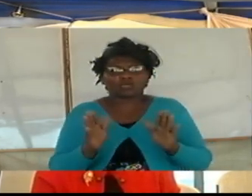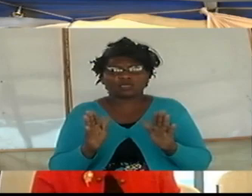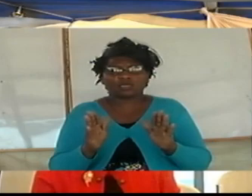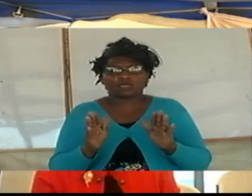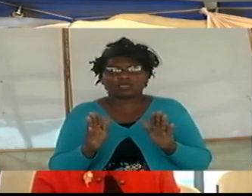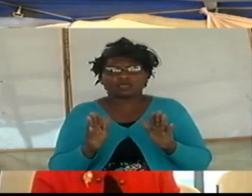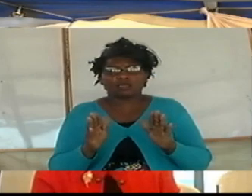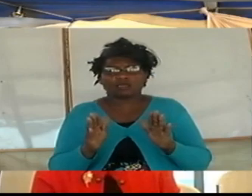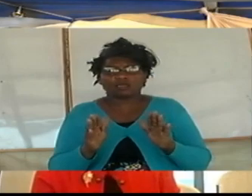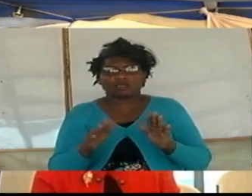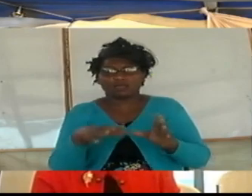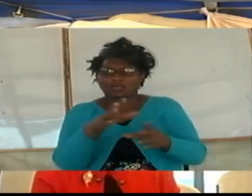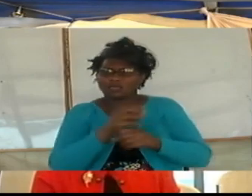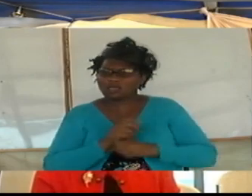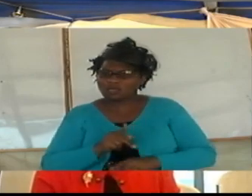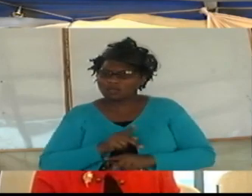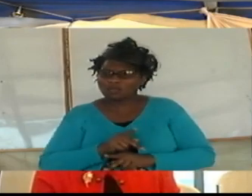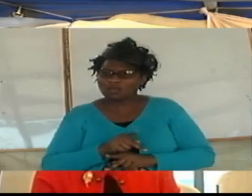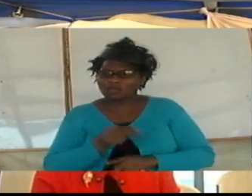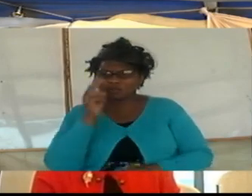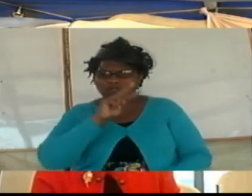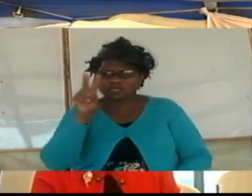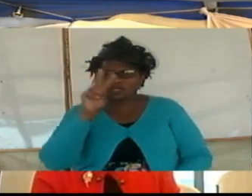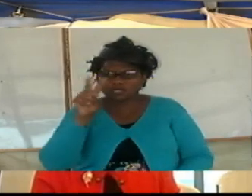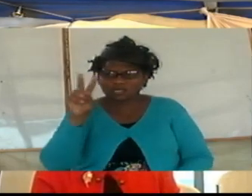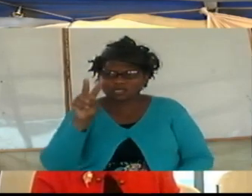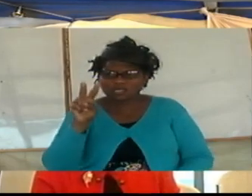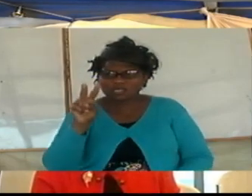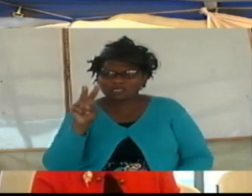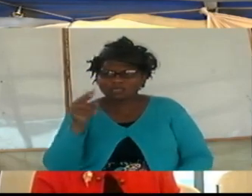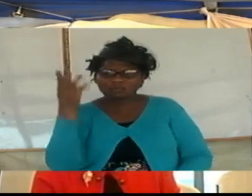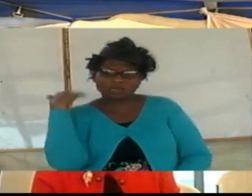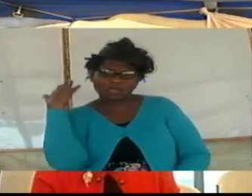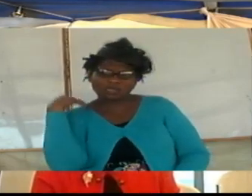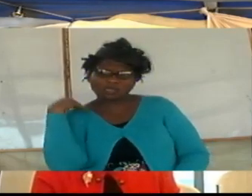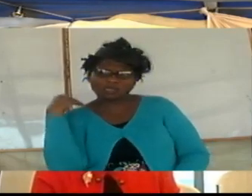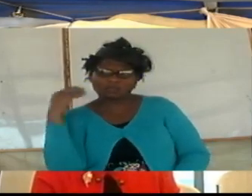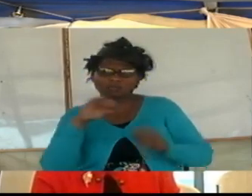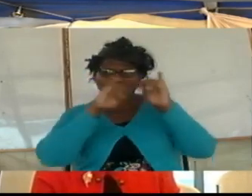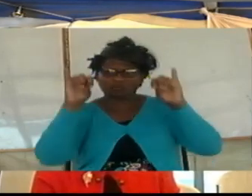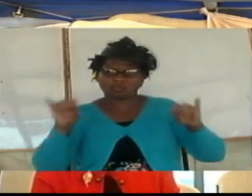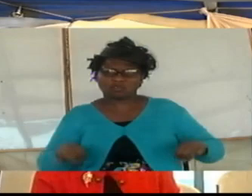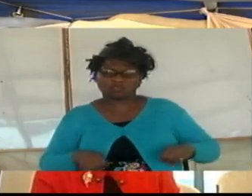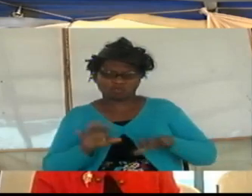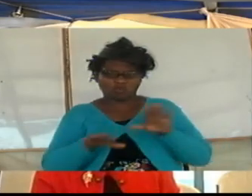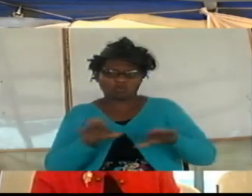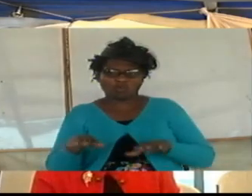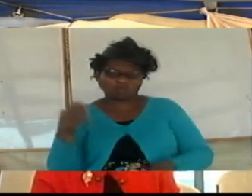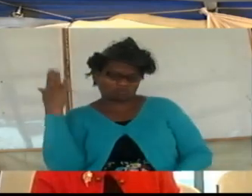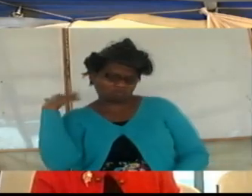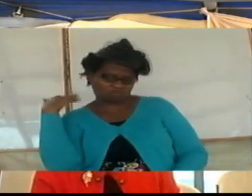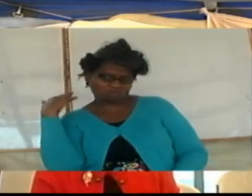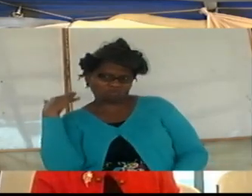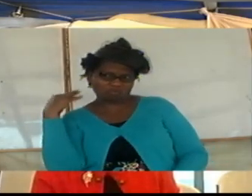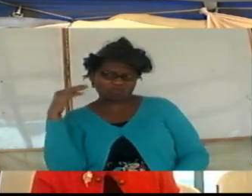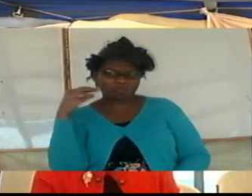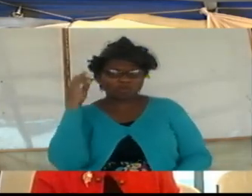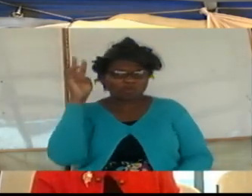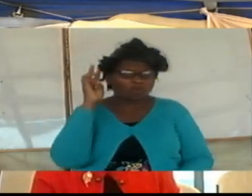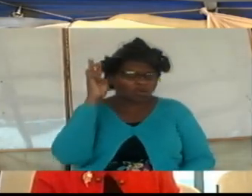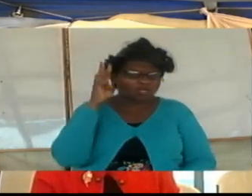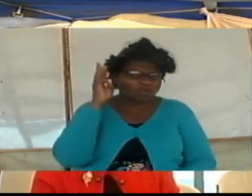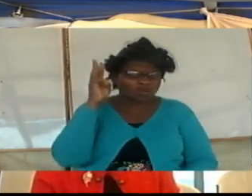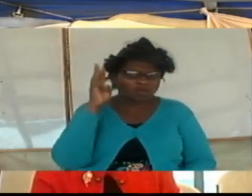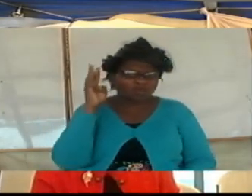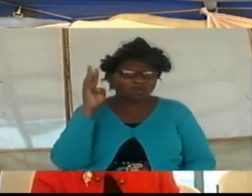know, I kept on seeing, like, at the behind of me, like, an image was walking back at me. And I was wondering, you know, maybe it was just, you know, a